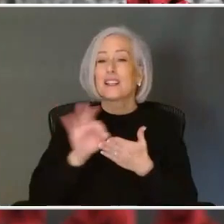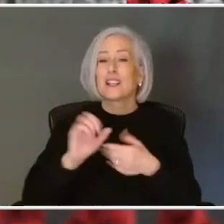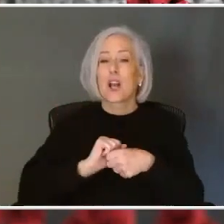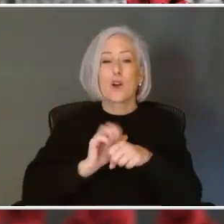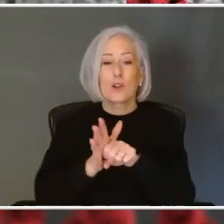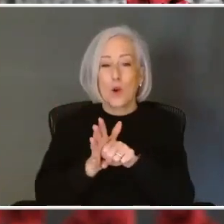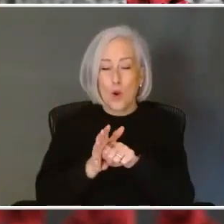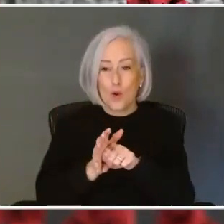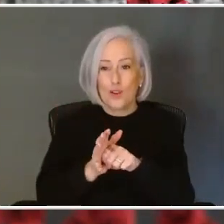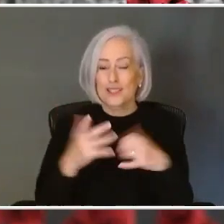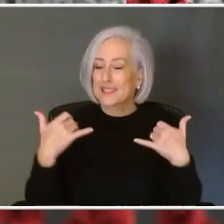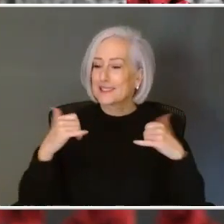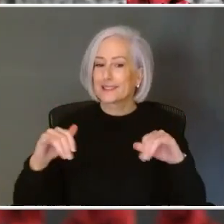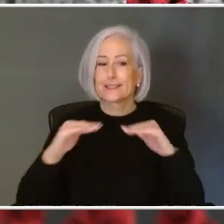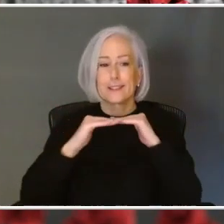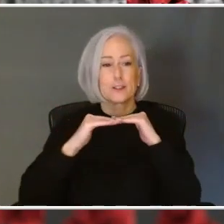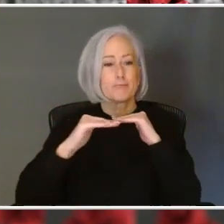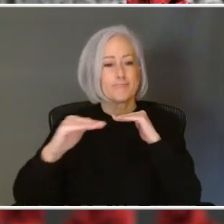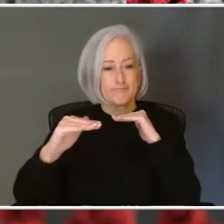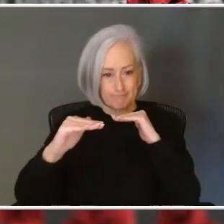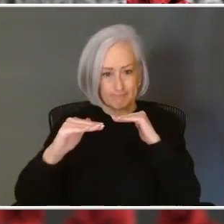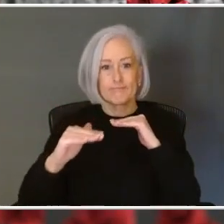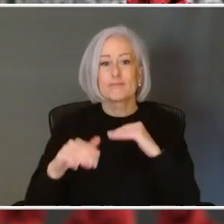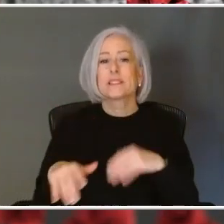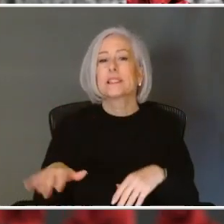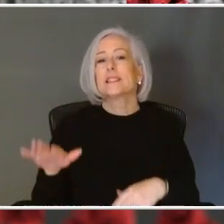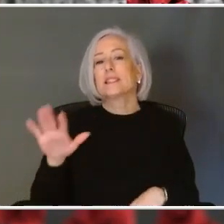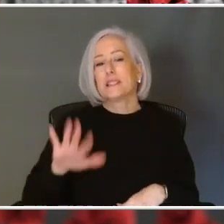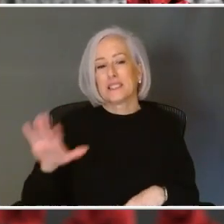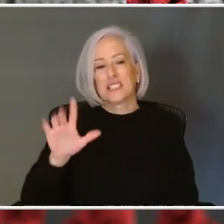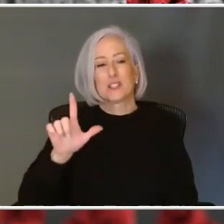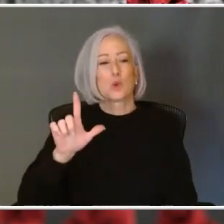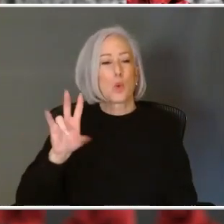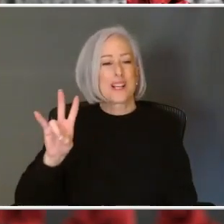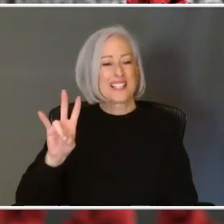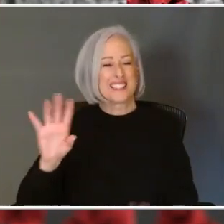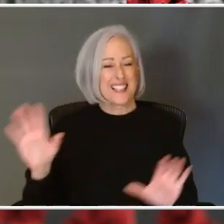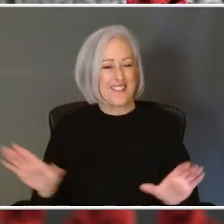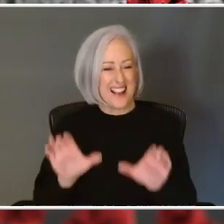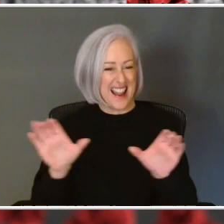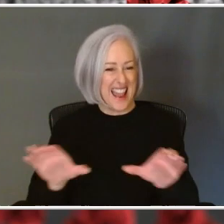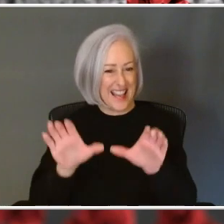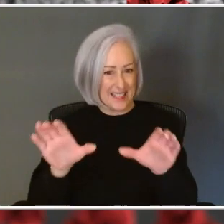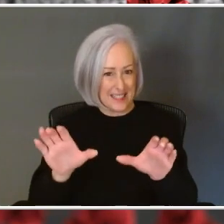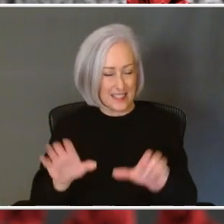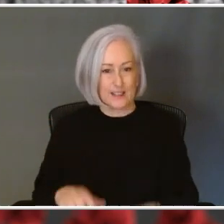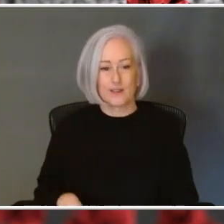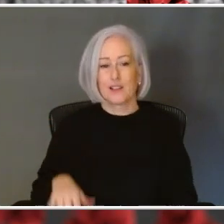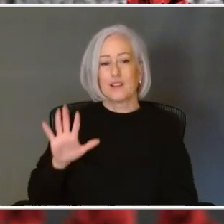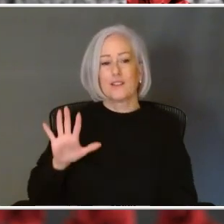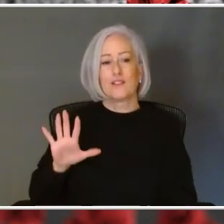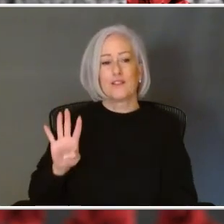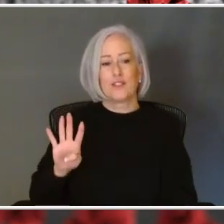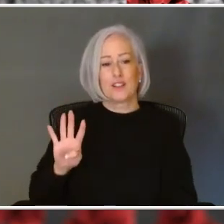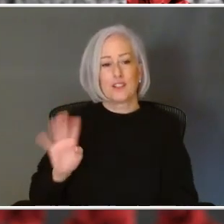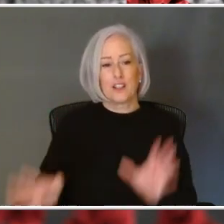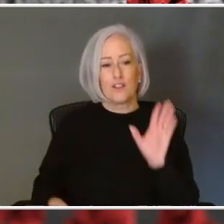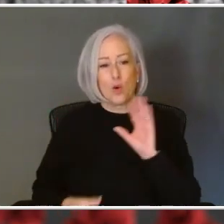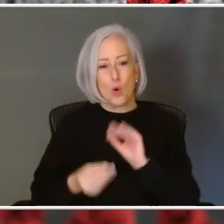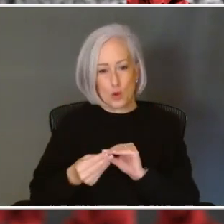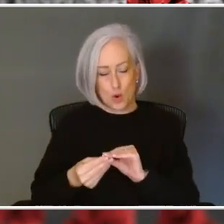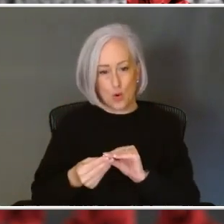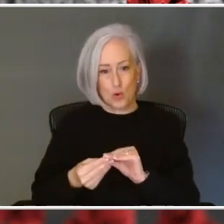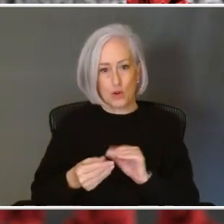still steady, mid-20s, 27 active, 54 total. But of those 27 that are